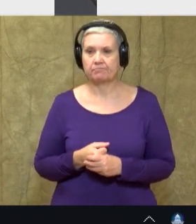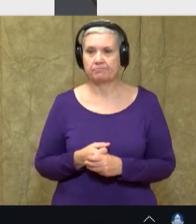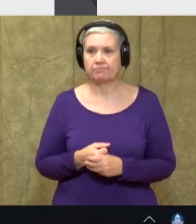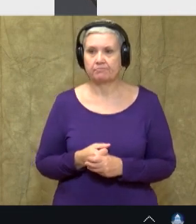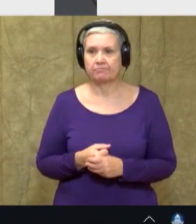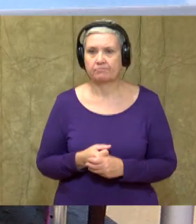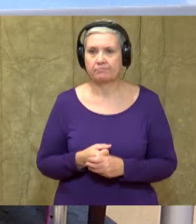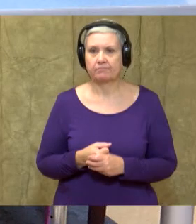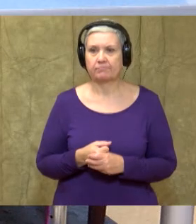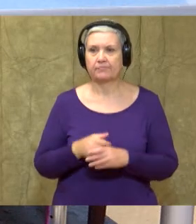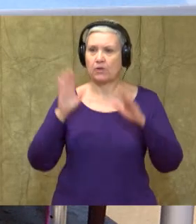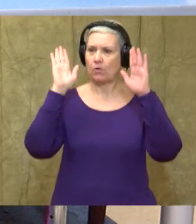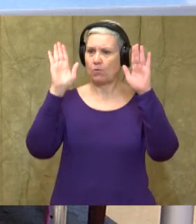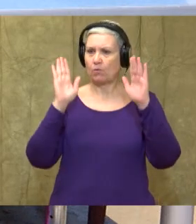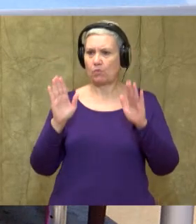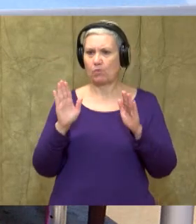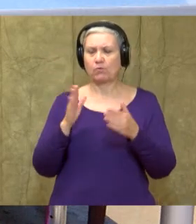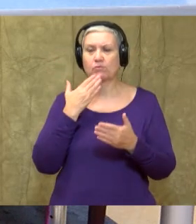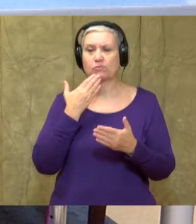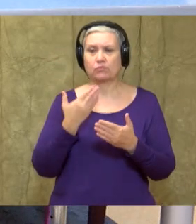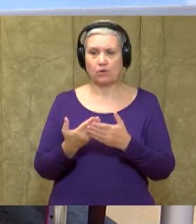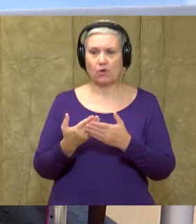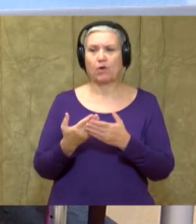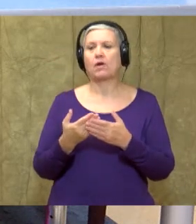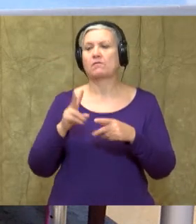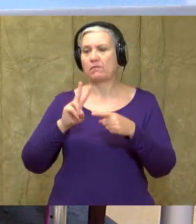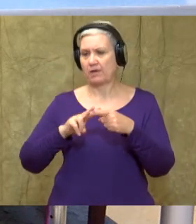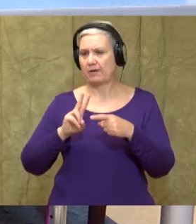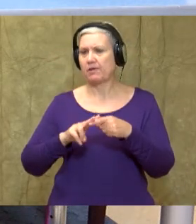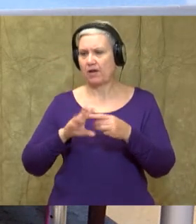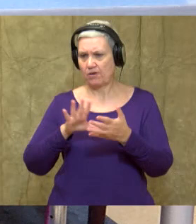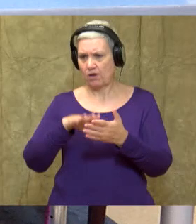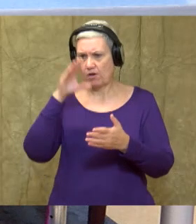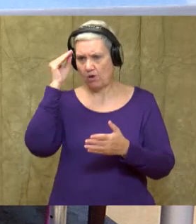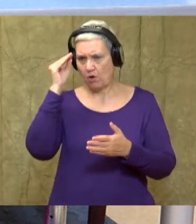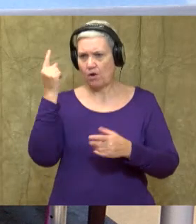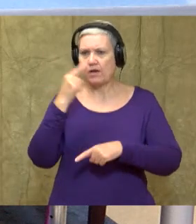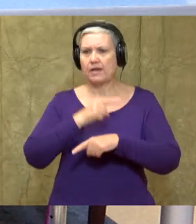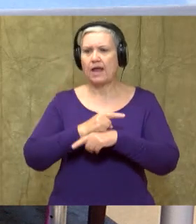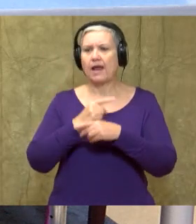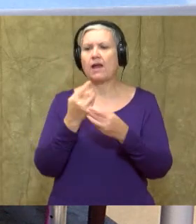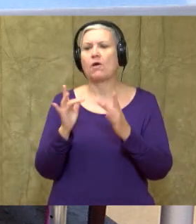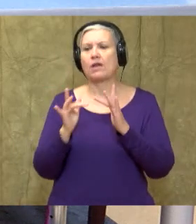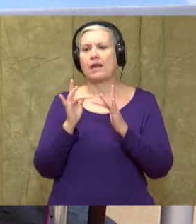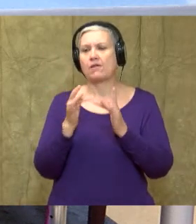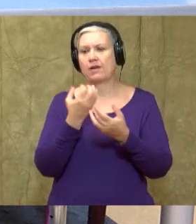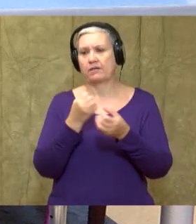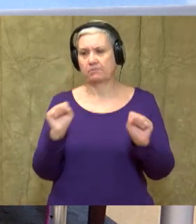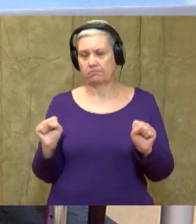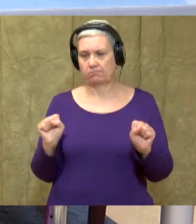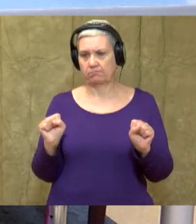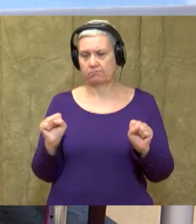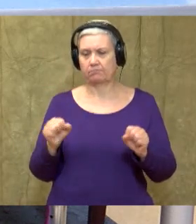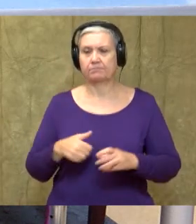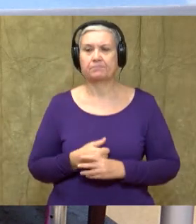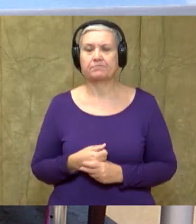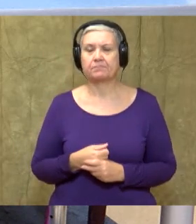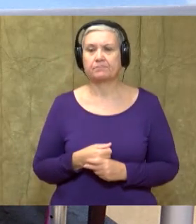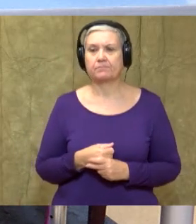very, very good vocabulary for us to learn before we start our internet safety and being a good digital